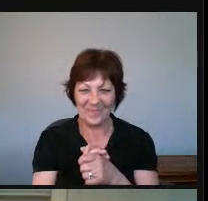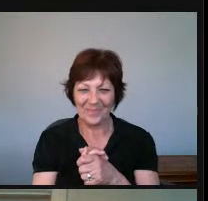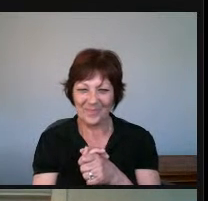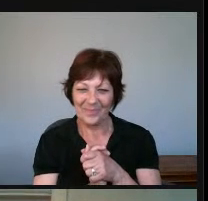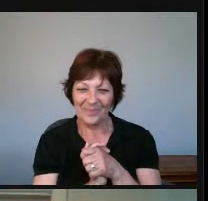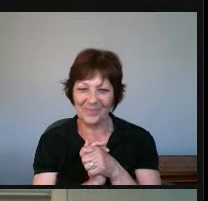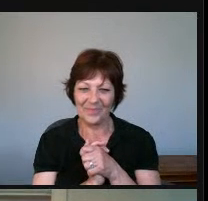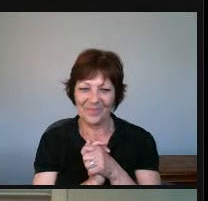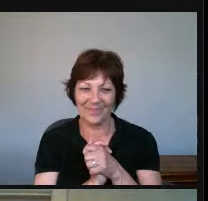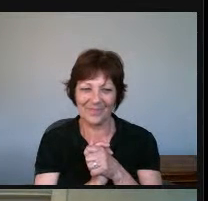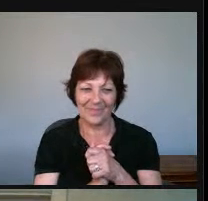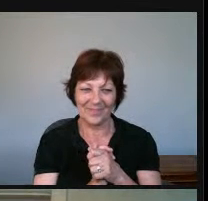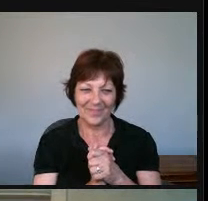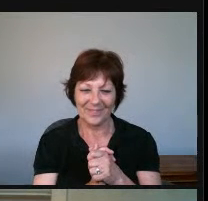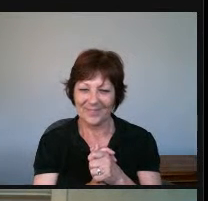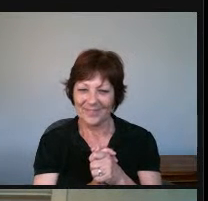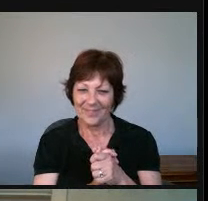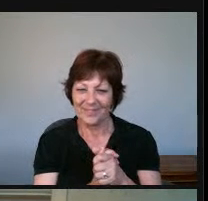David.